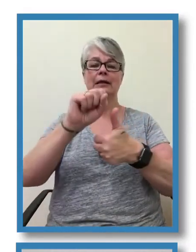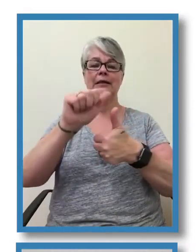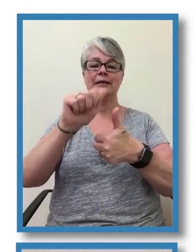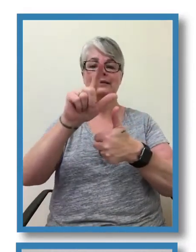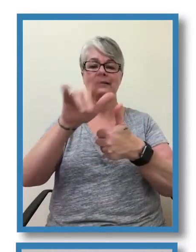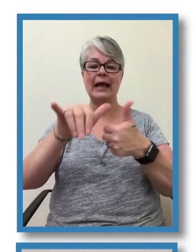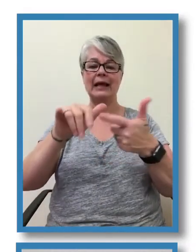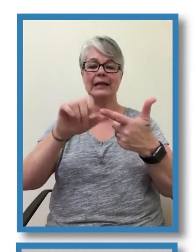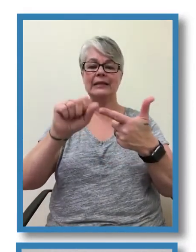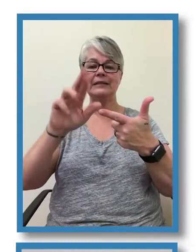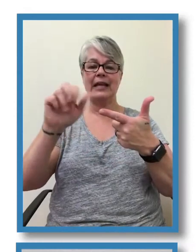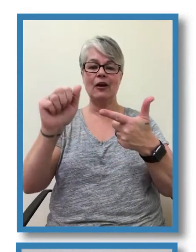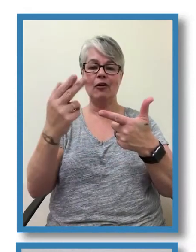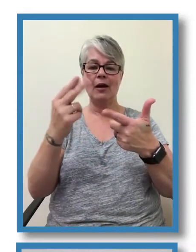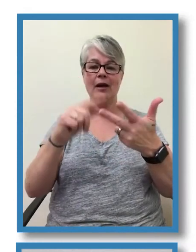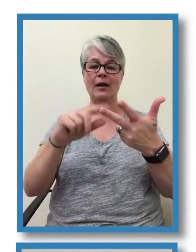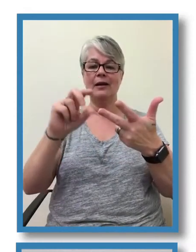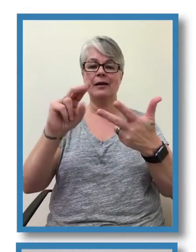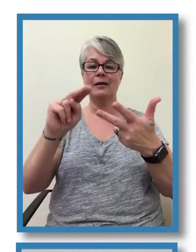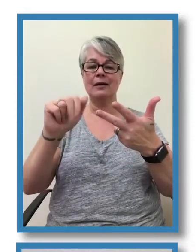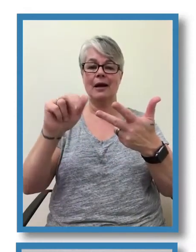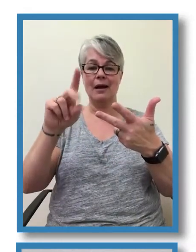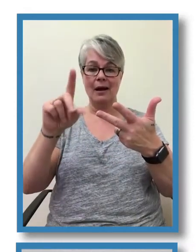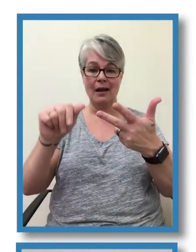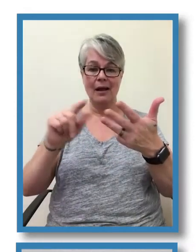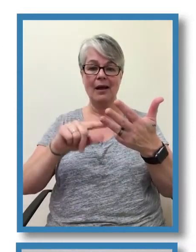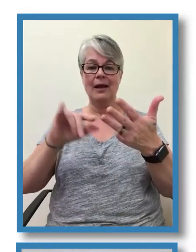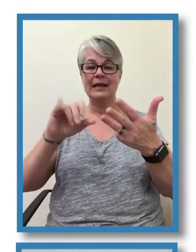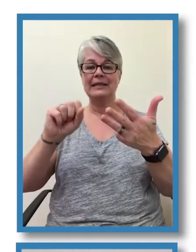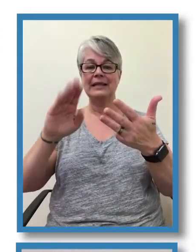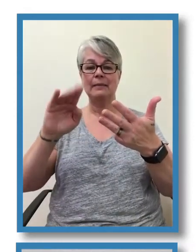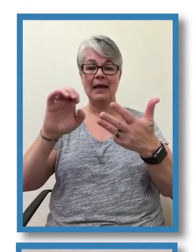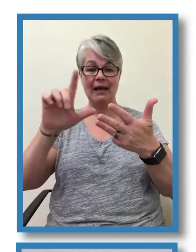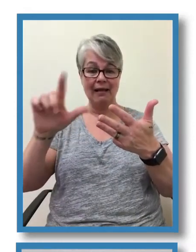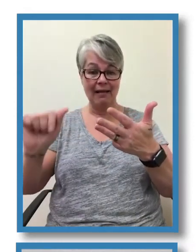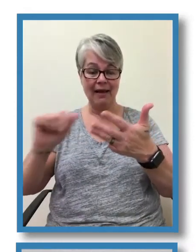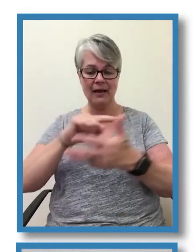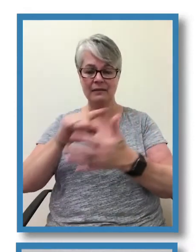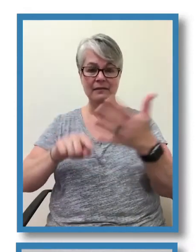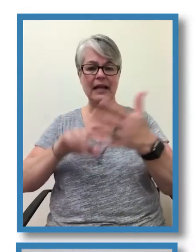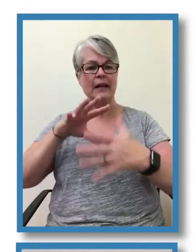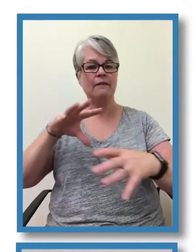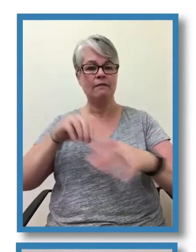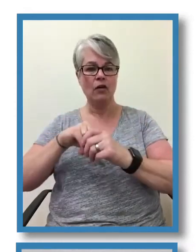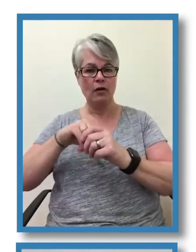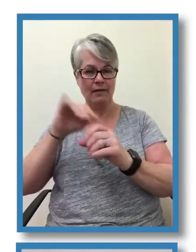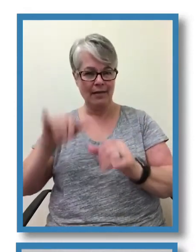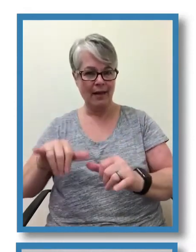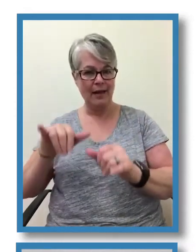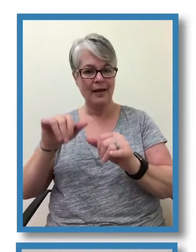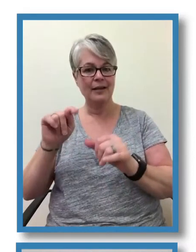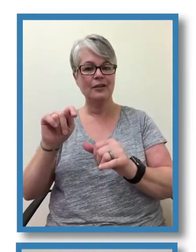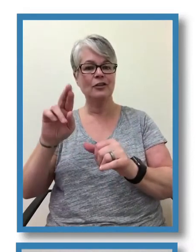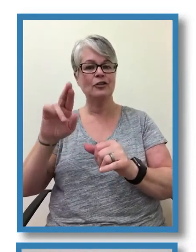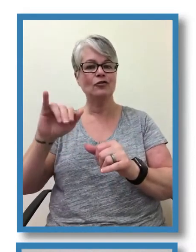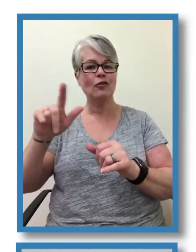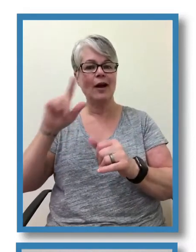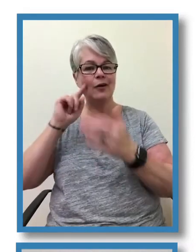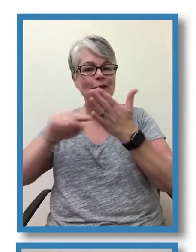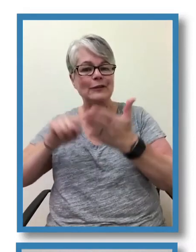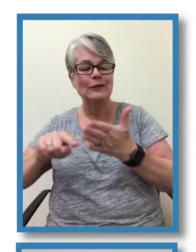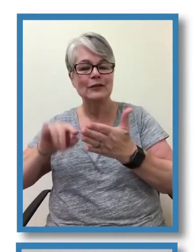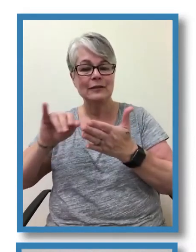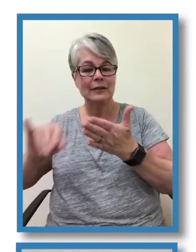And you can see that we want people not only with all of the conditions we've already talked about, listed in the top